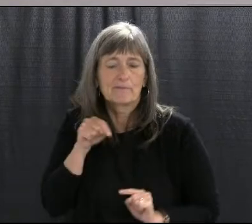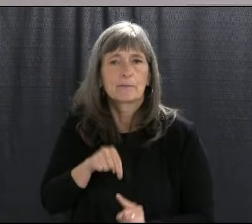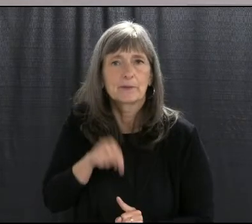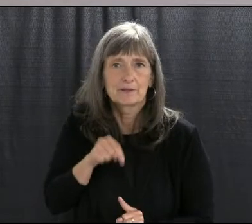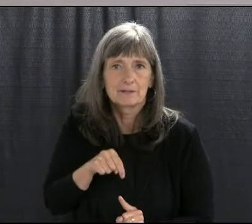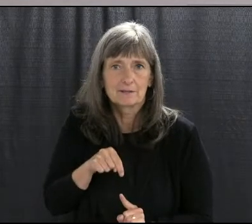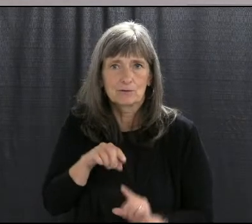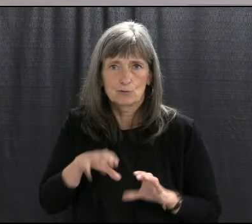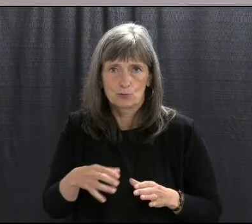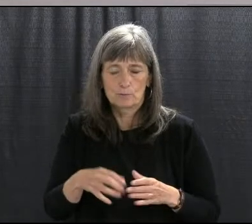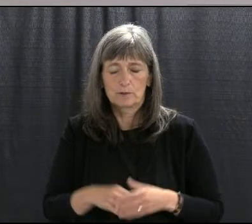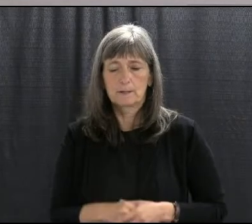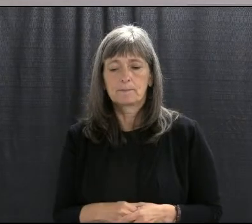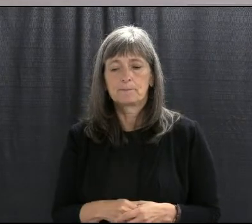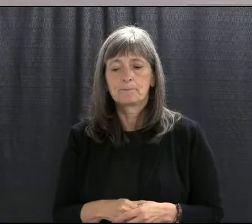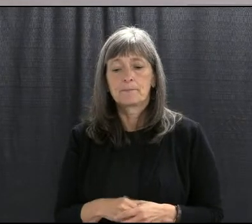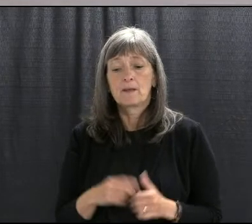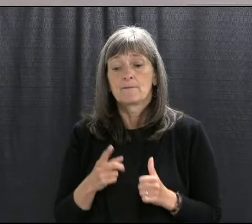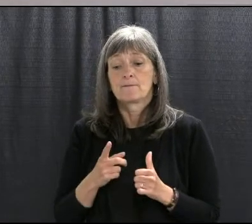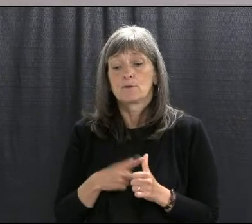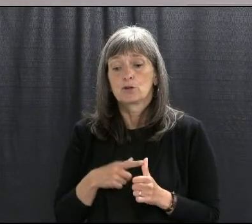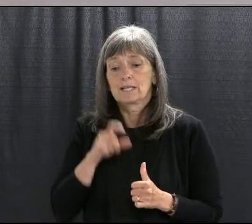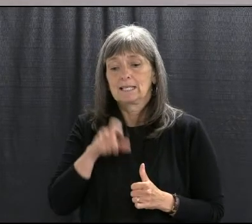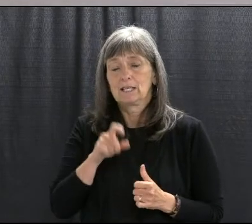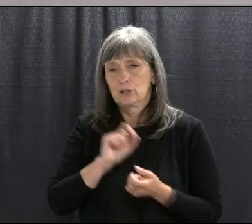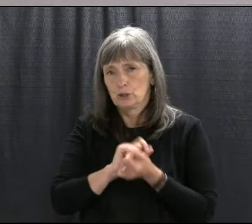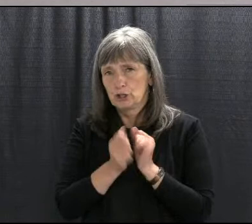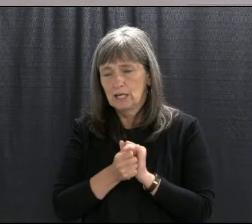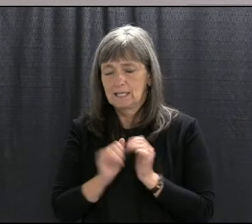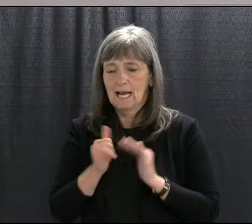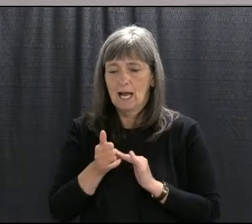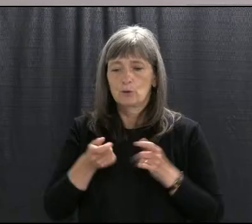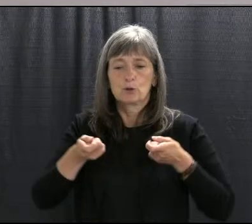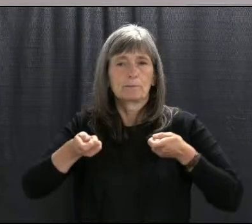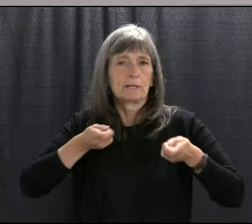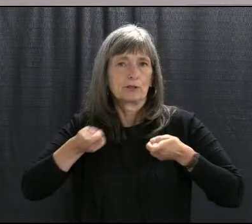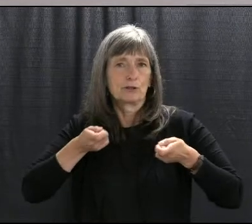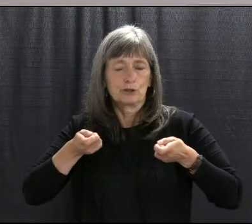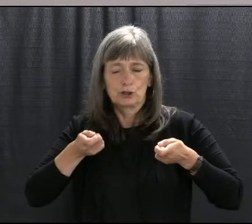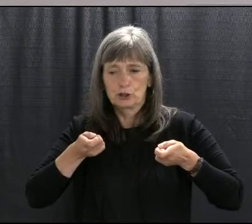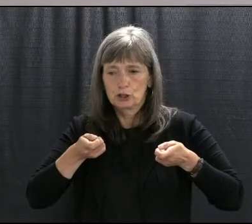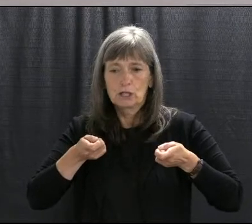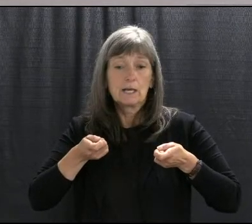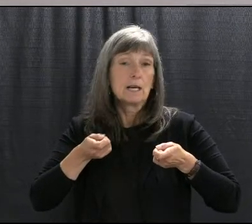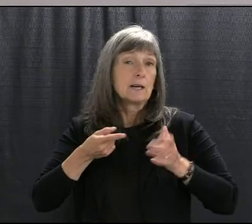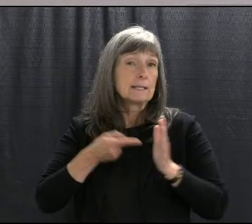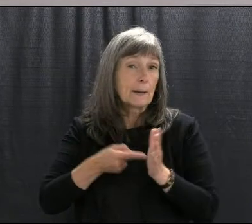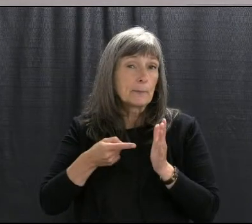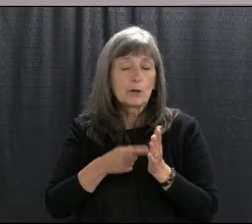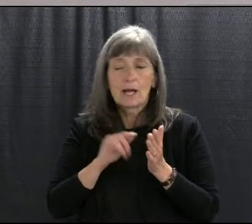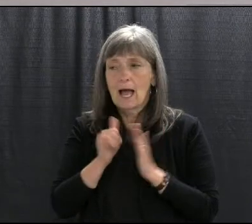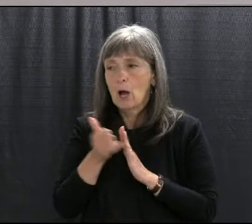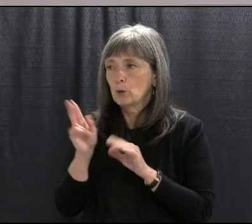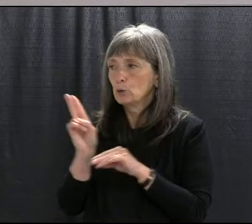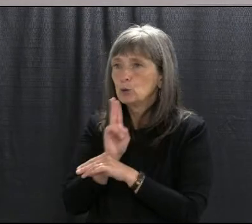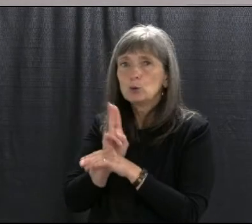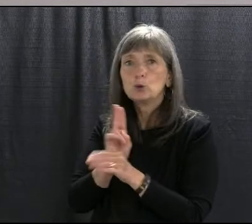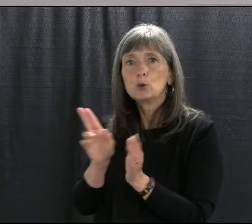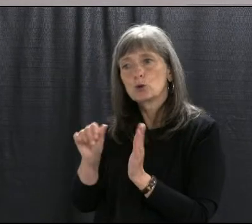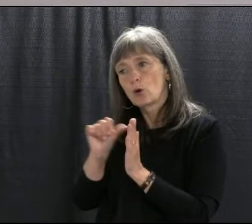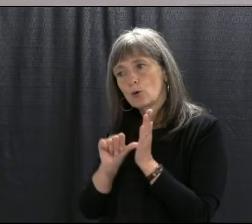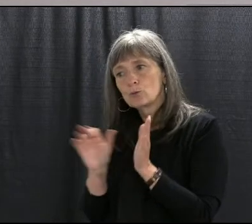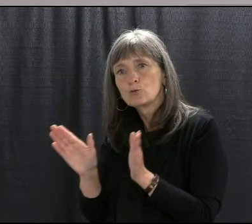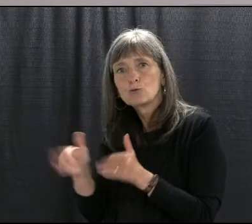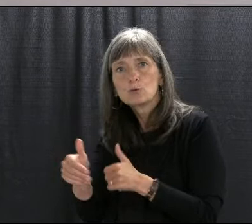trying to innovate and change manage. So the change management around how you use operating rooms, how you use wait lists, how you've